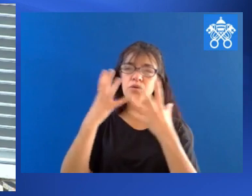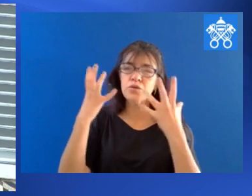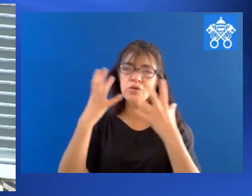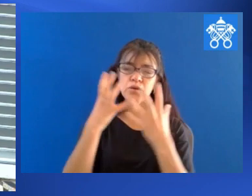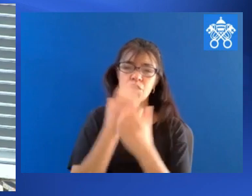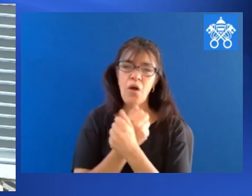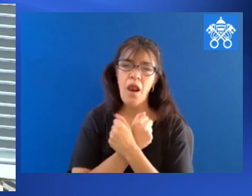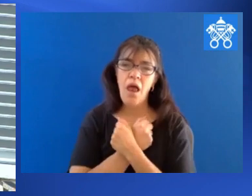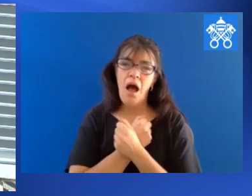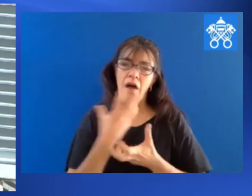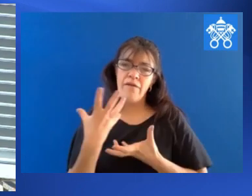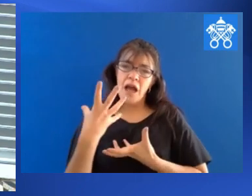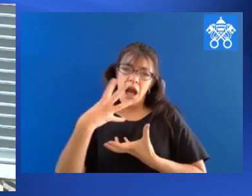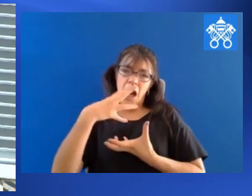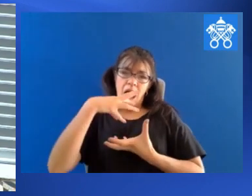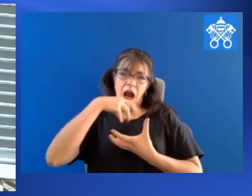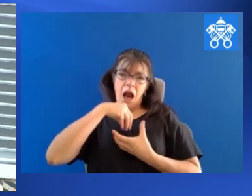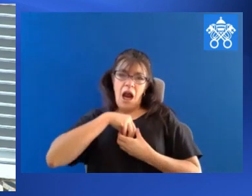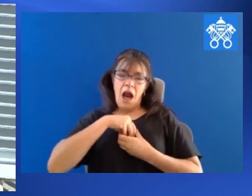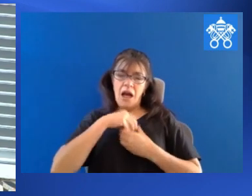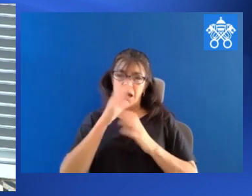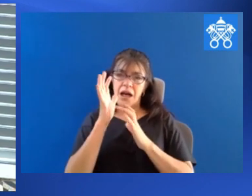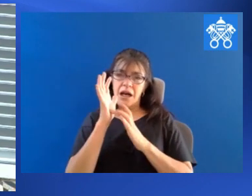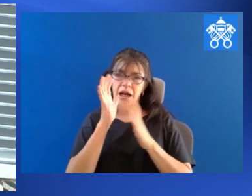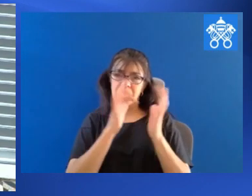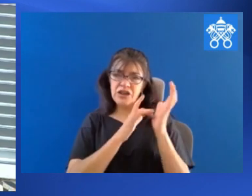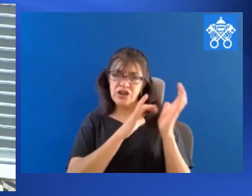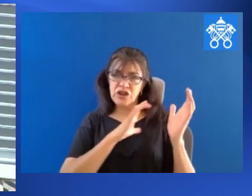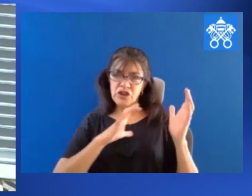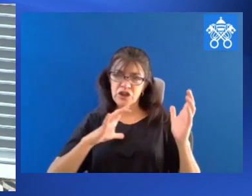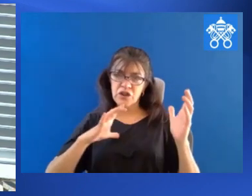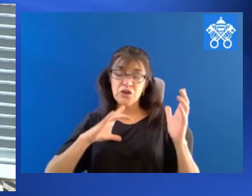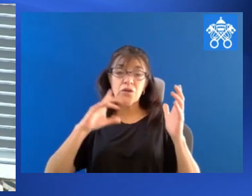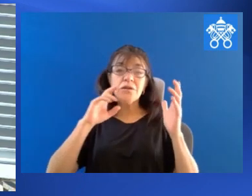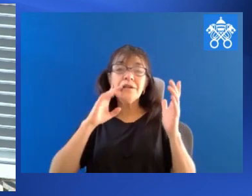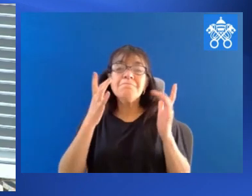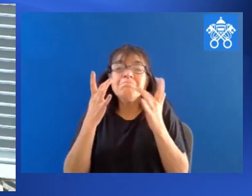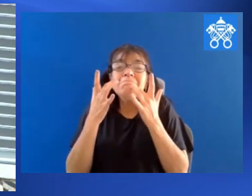love incarnate in Christ. It's a foretaste of paradise.